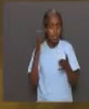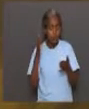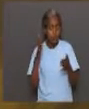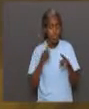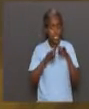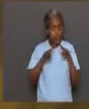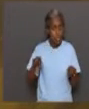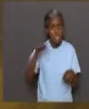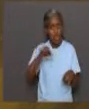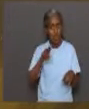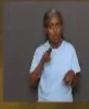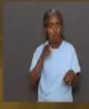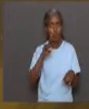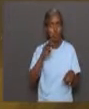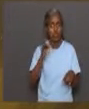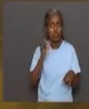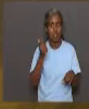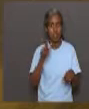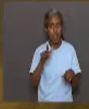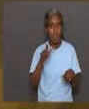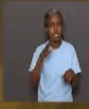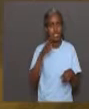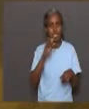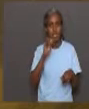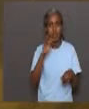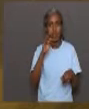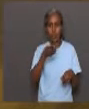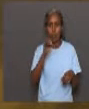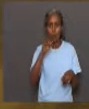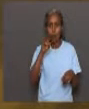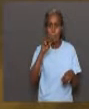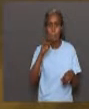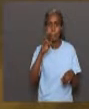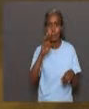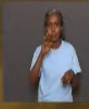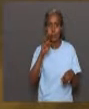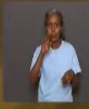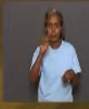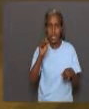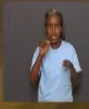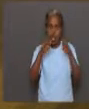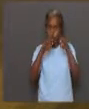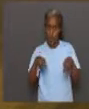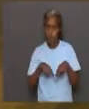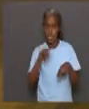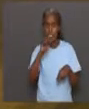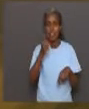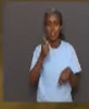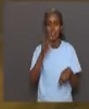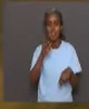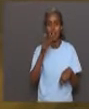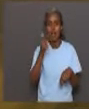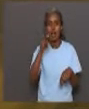quadrilaterals. The rhombus, the trapezium, the isosceles